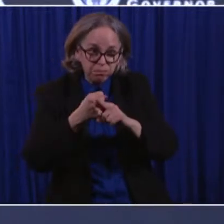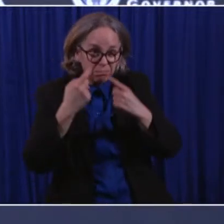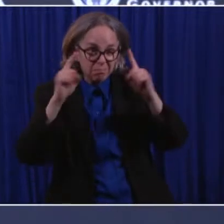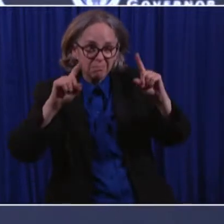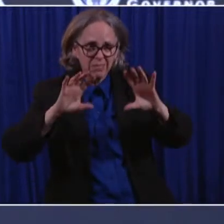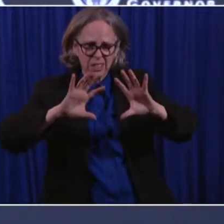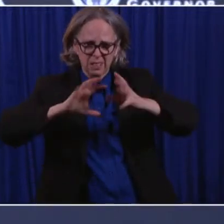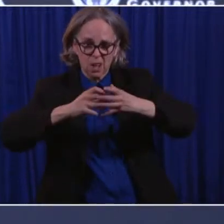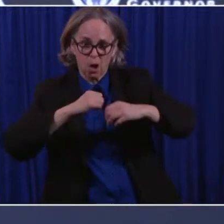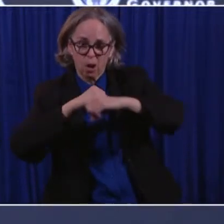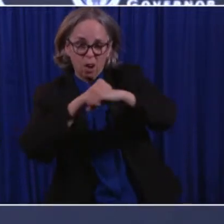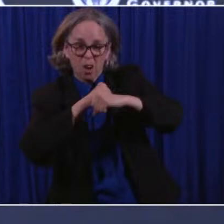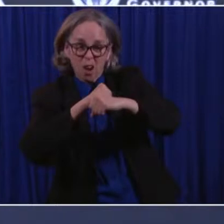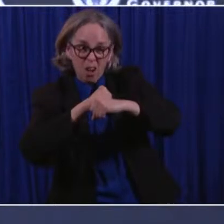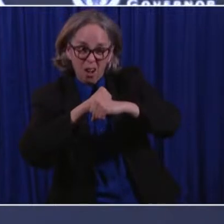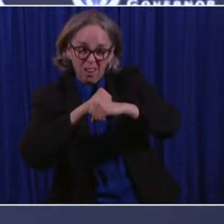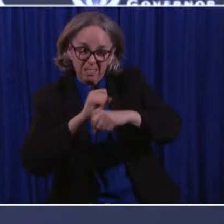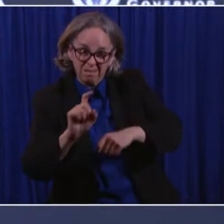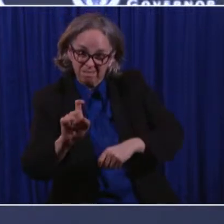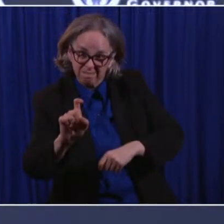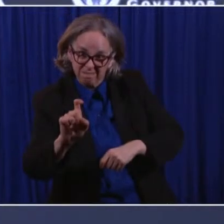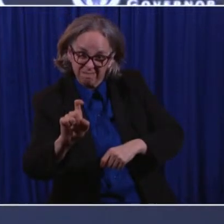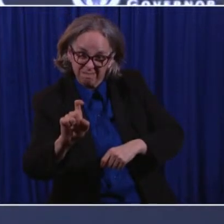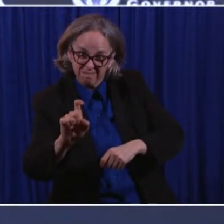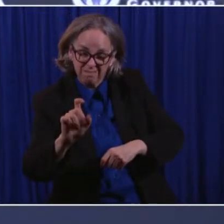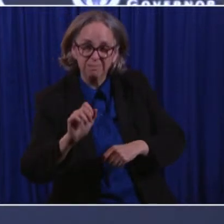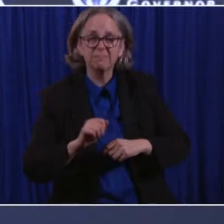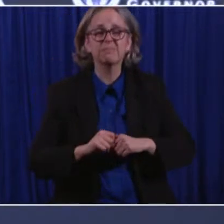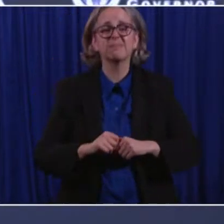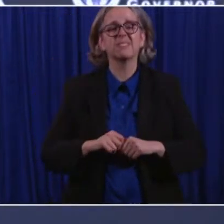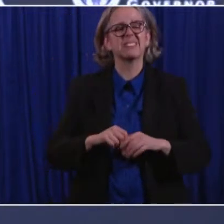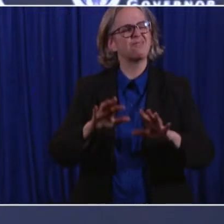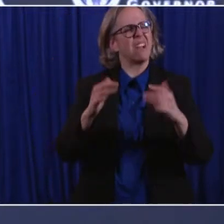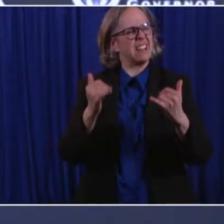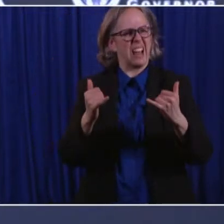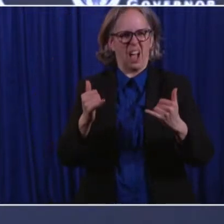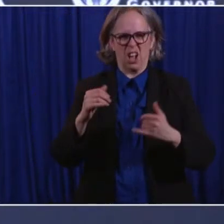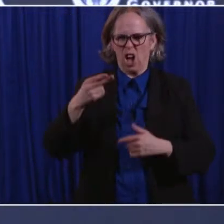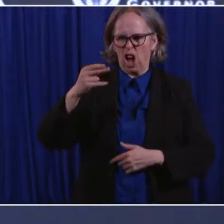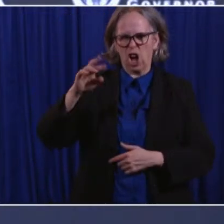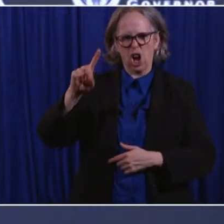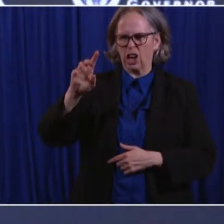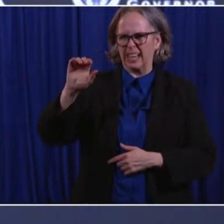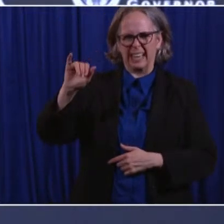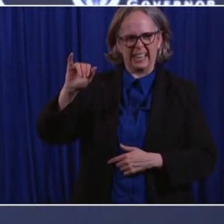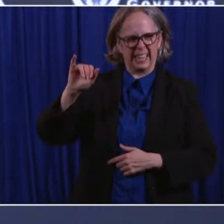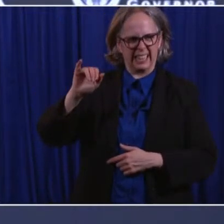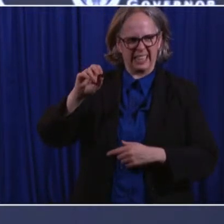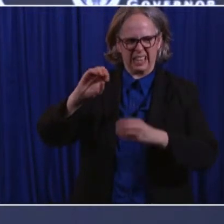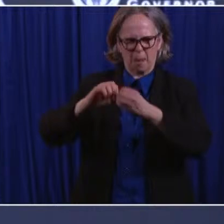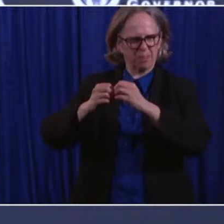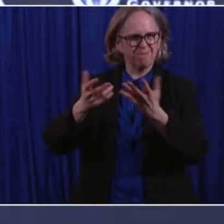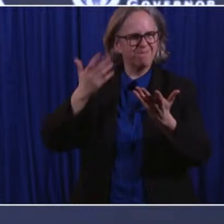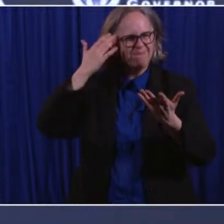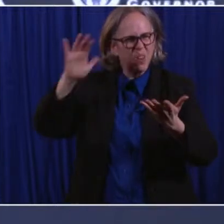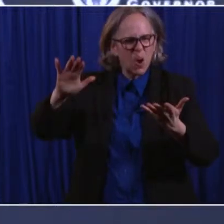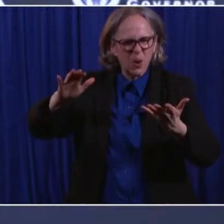that recently? Well, no one knows exactly what herd immunity number is. The second thing we don't know is